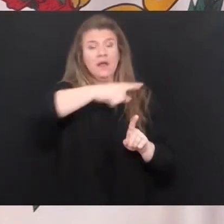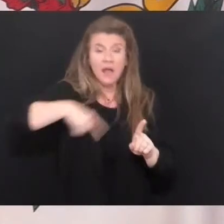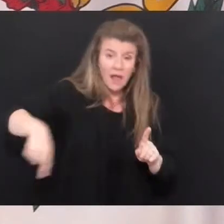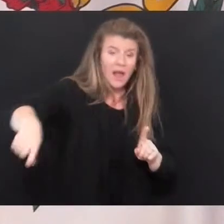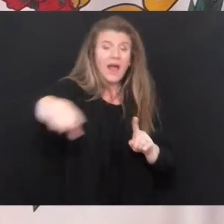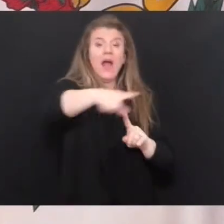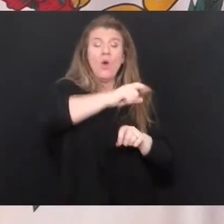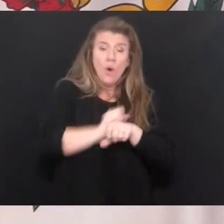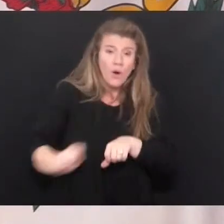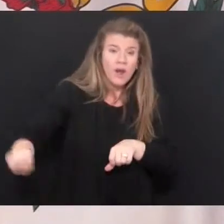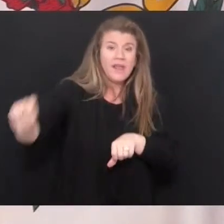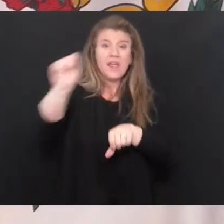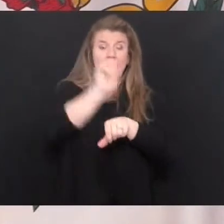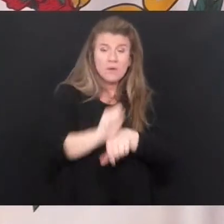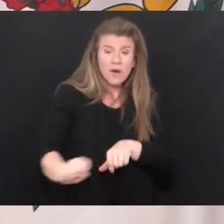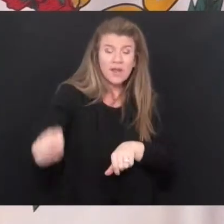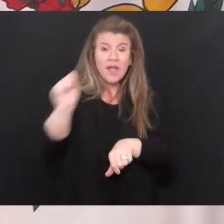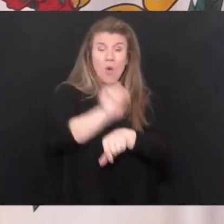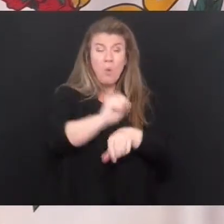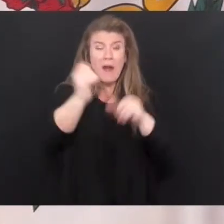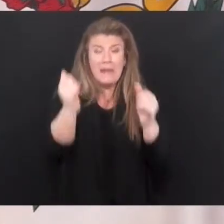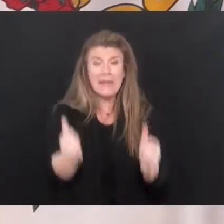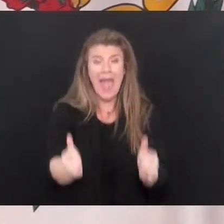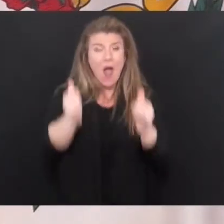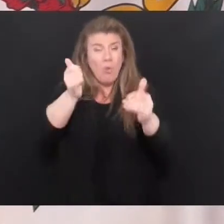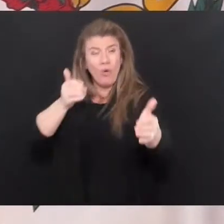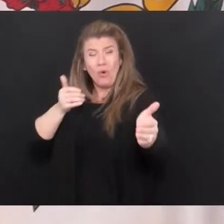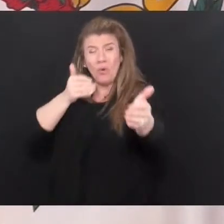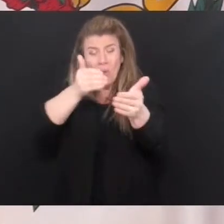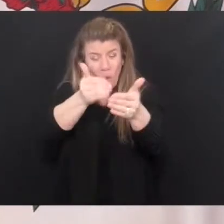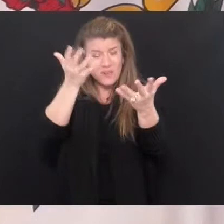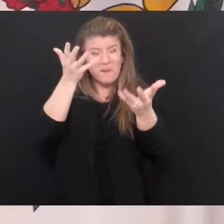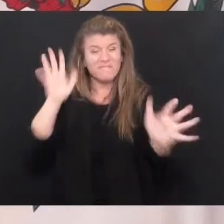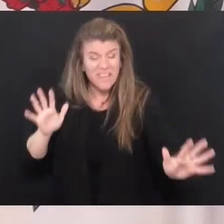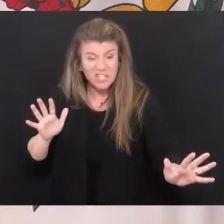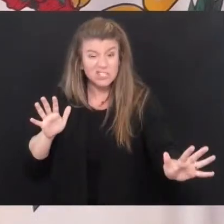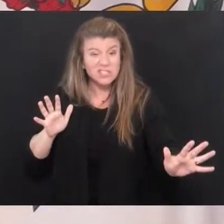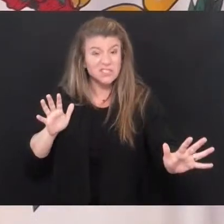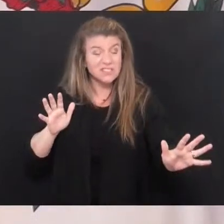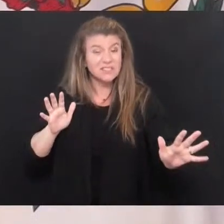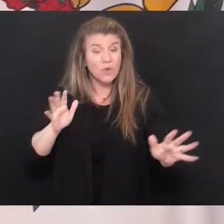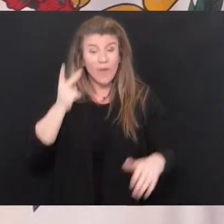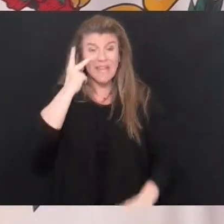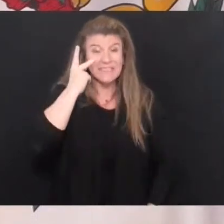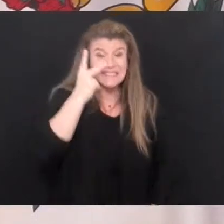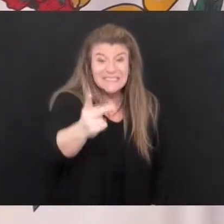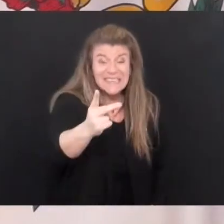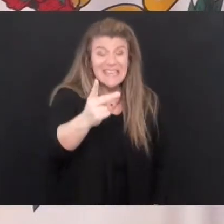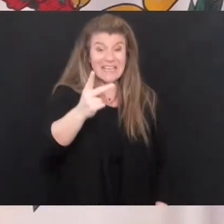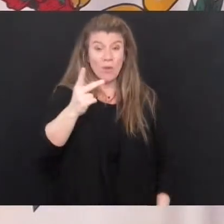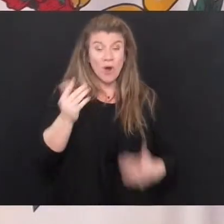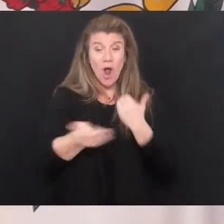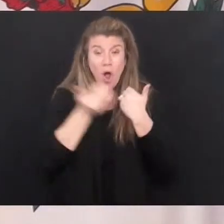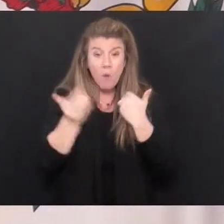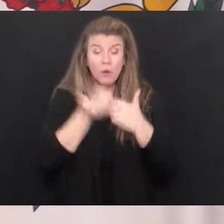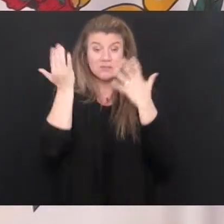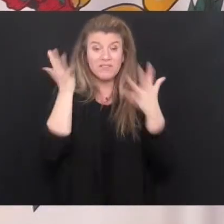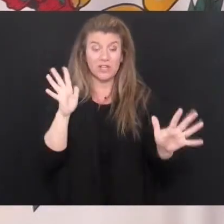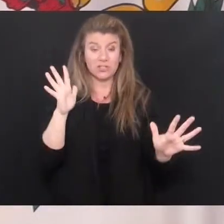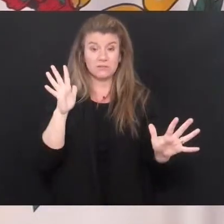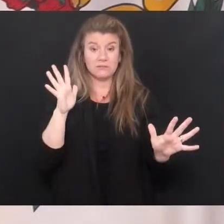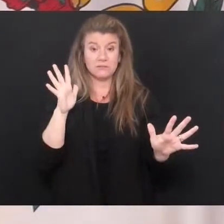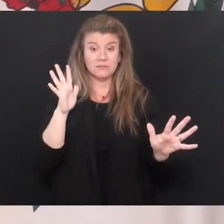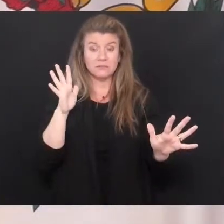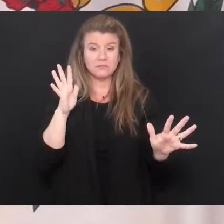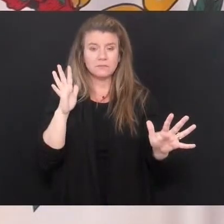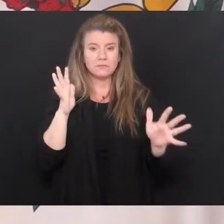and now we can see the finish line. We can see the tape across the track. And now